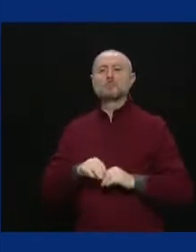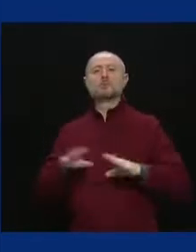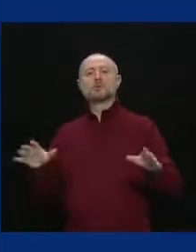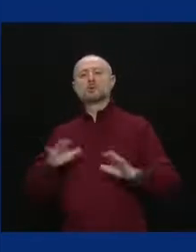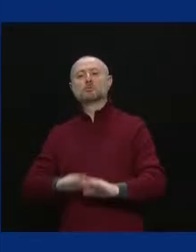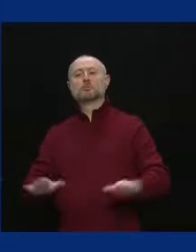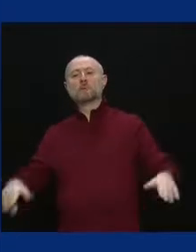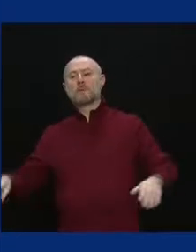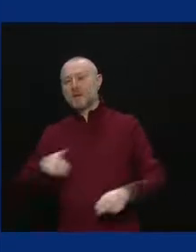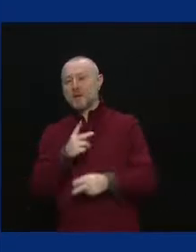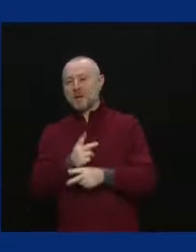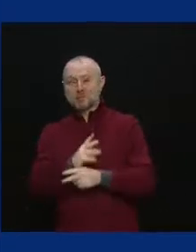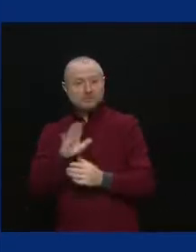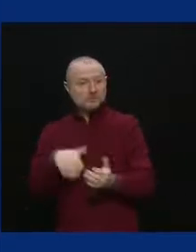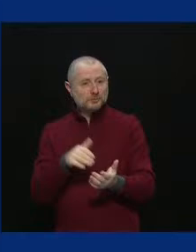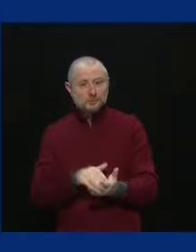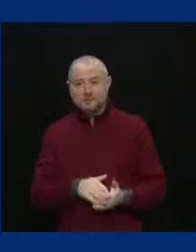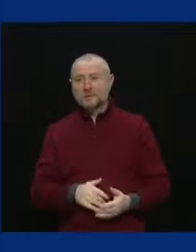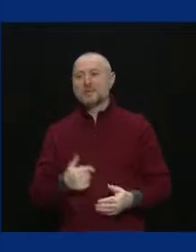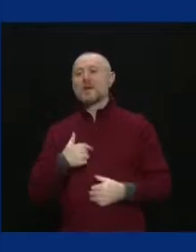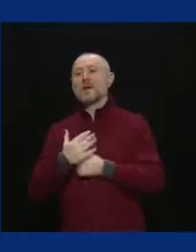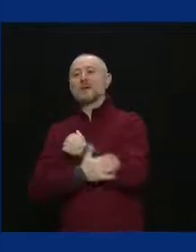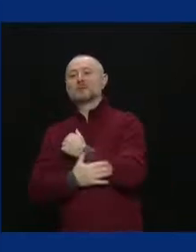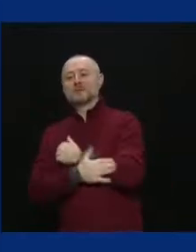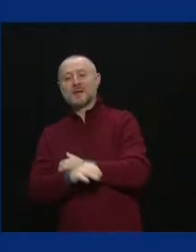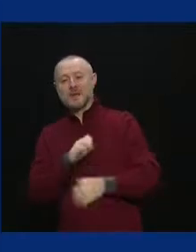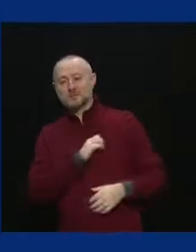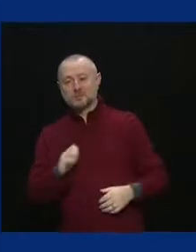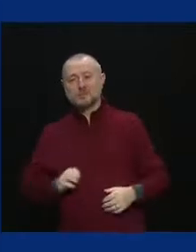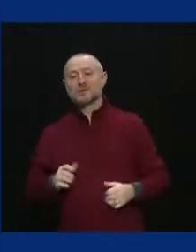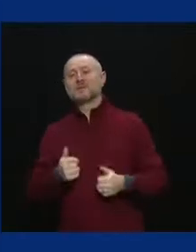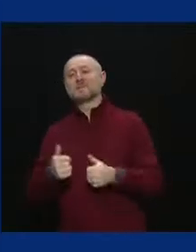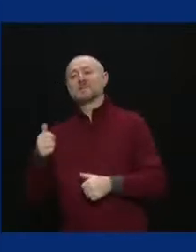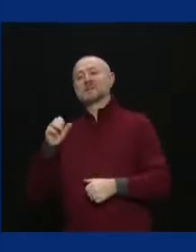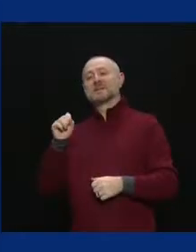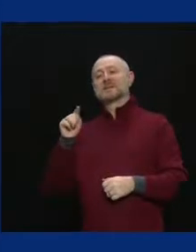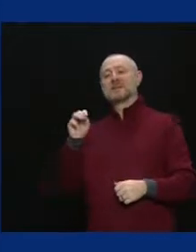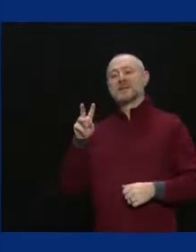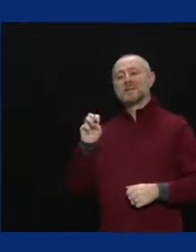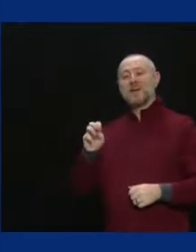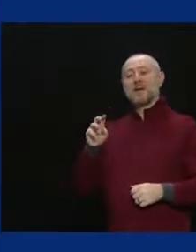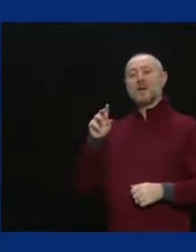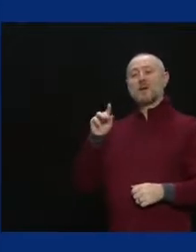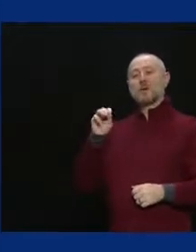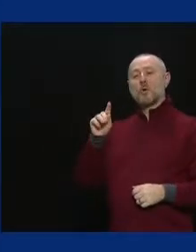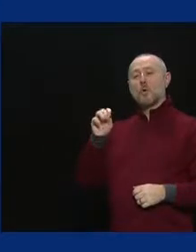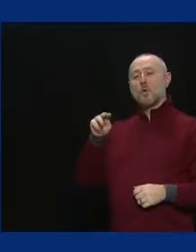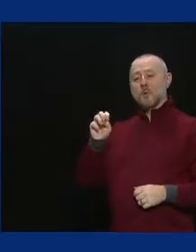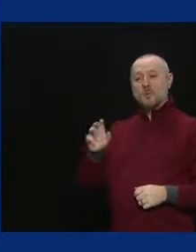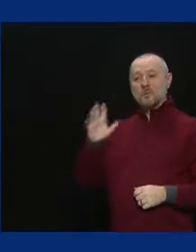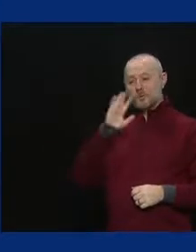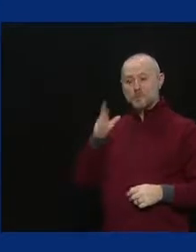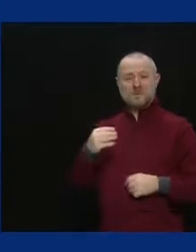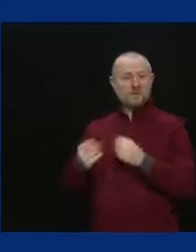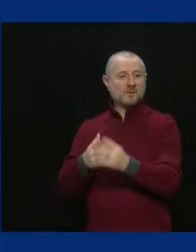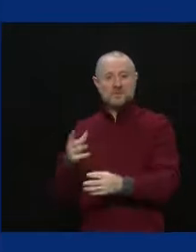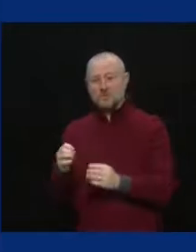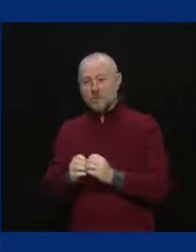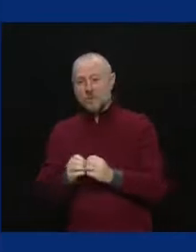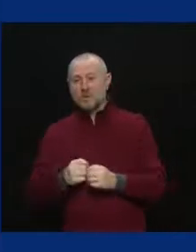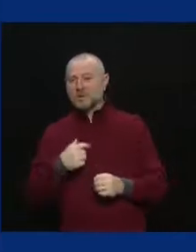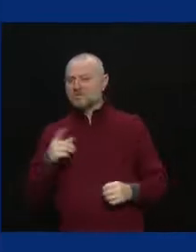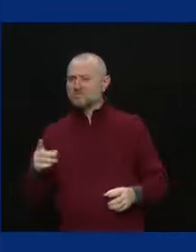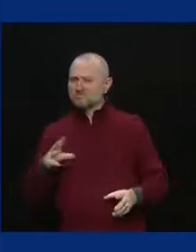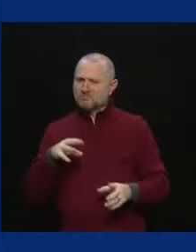counties have been grateful. I talked to our county executive, Steve Vallone, about getting more to them as well. So we've been very much hands-on in ensuring that